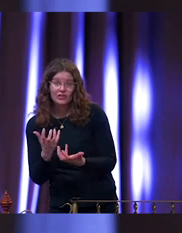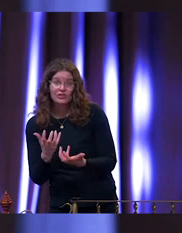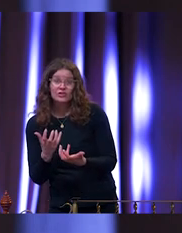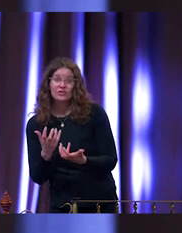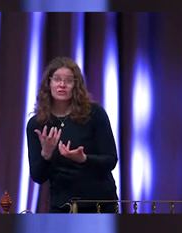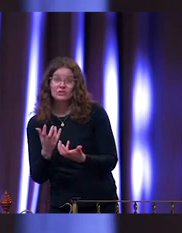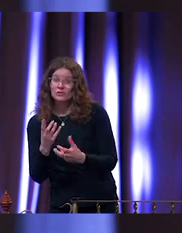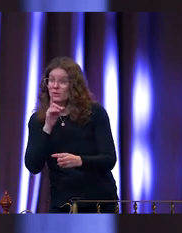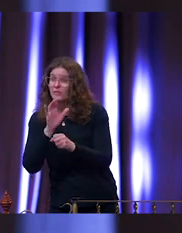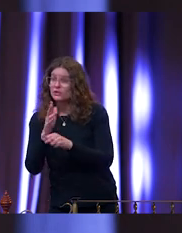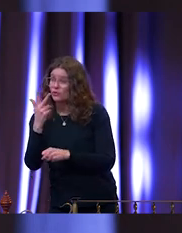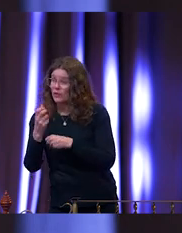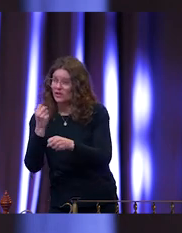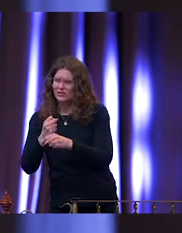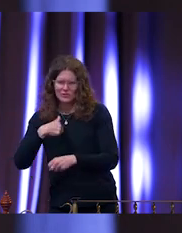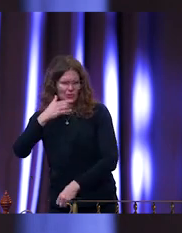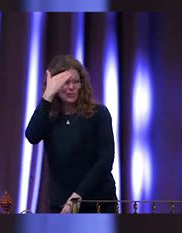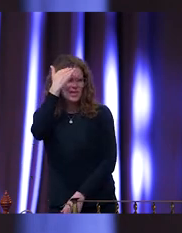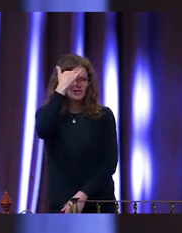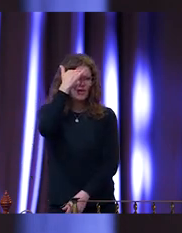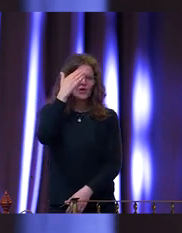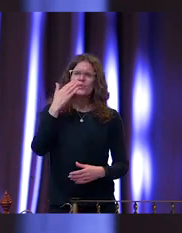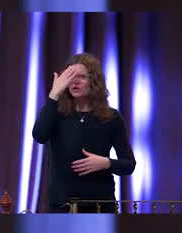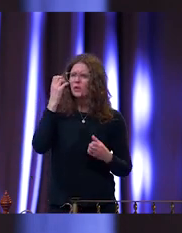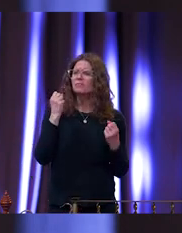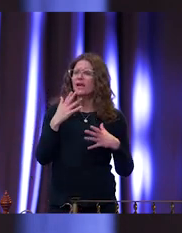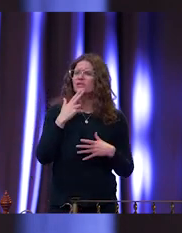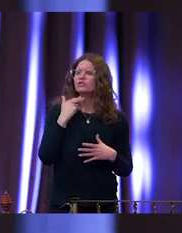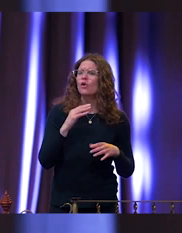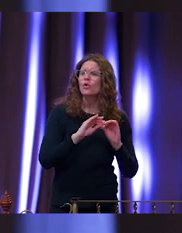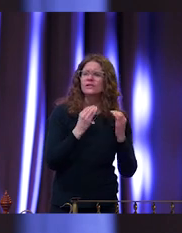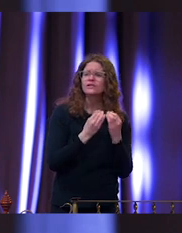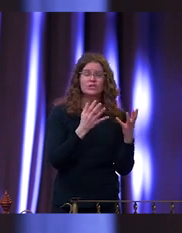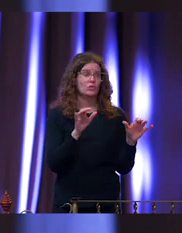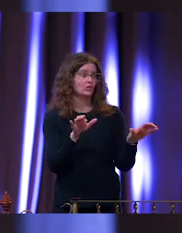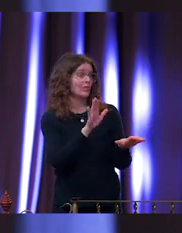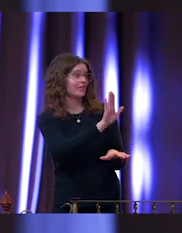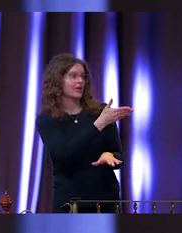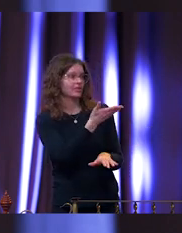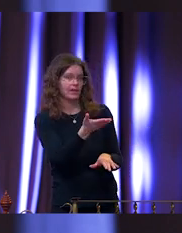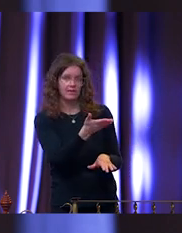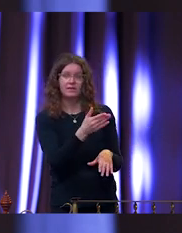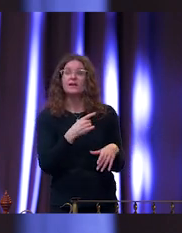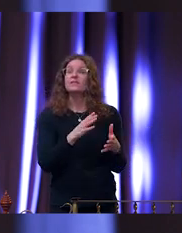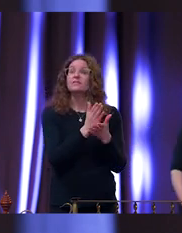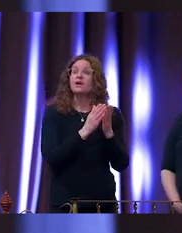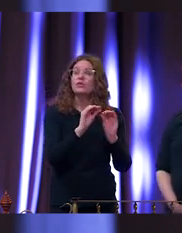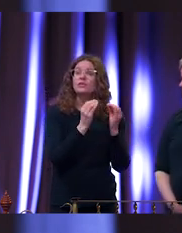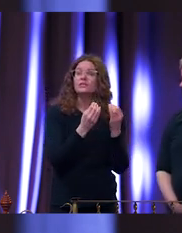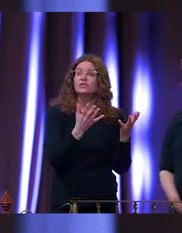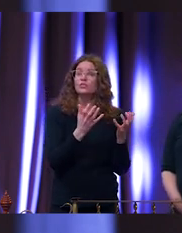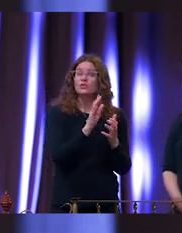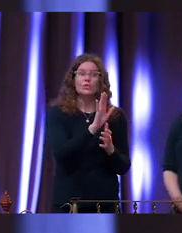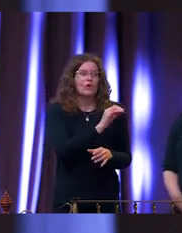three-year grant, right? We know that. We know a lot of small organizations also want to do their thing. A lot of big organizations just want to do their one thing, right?